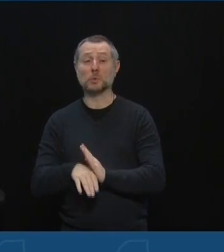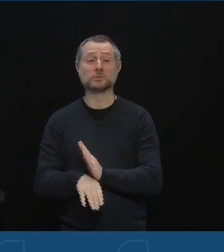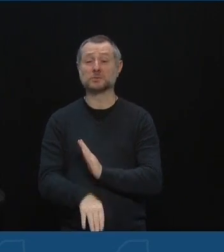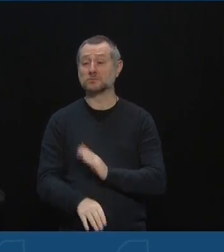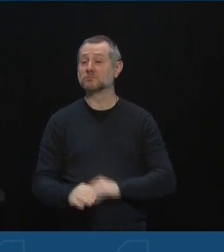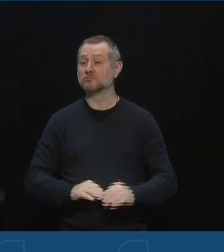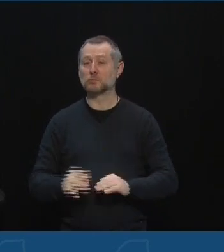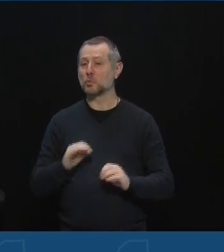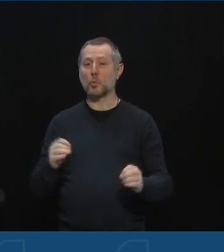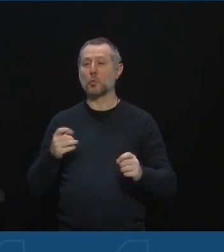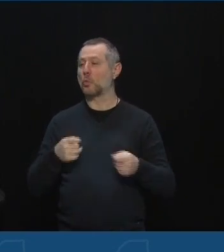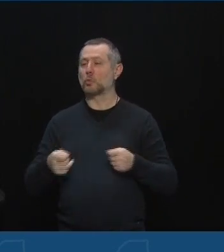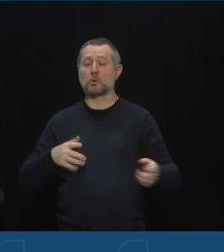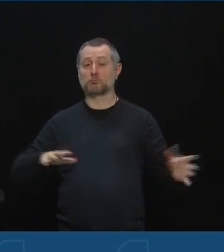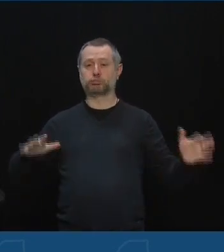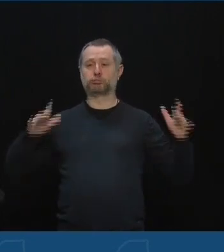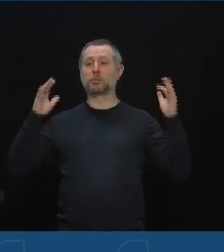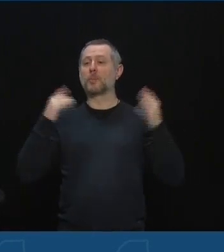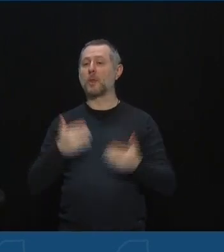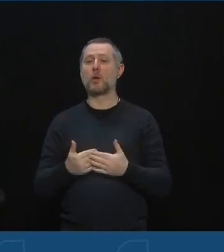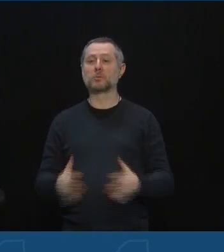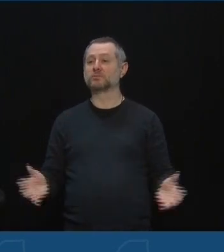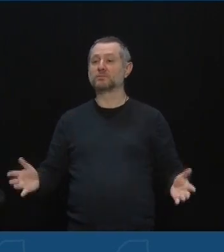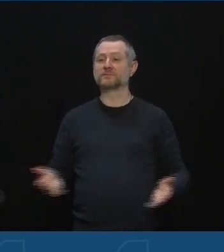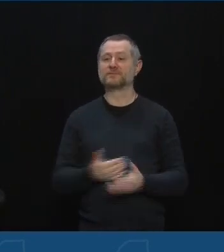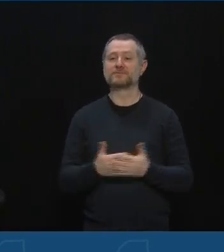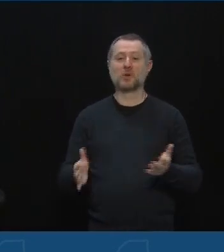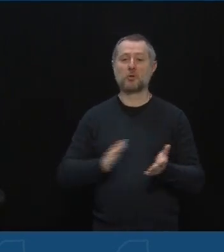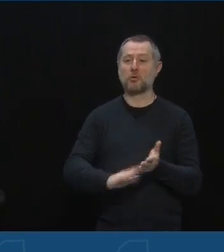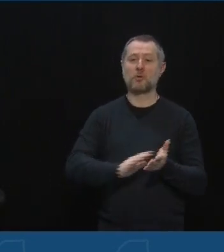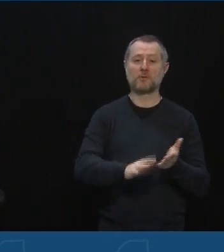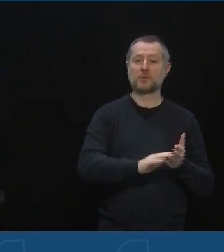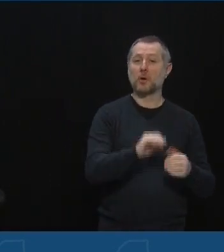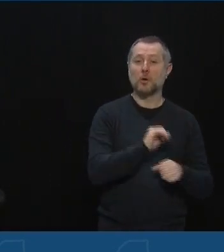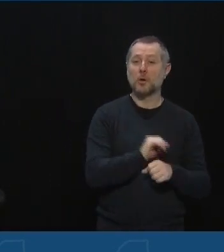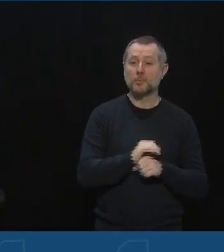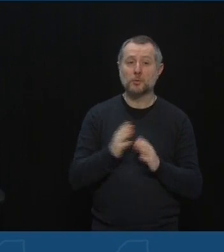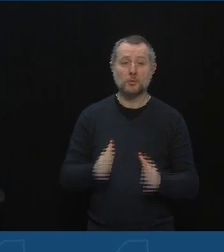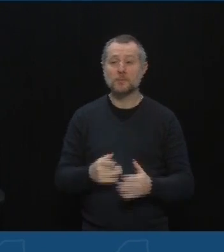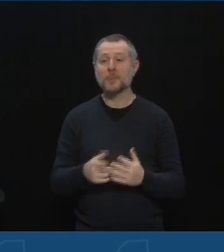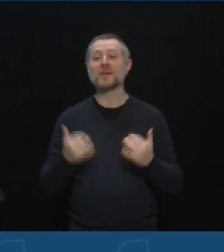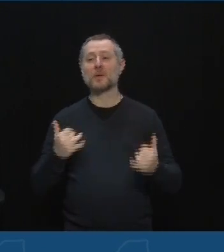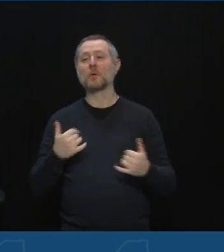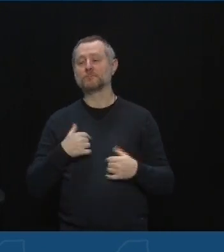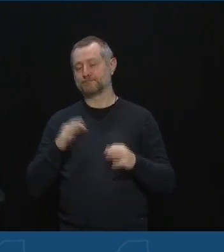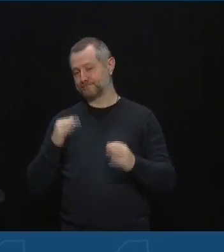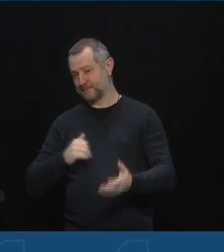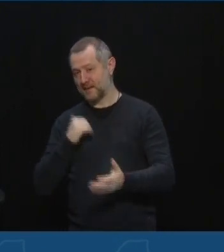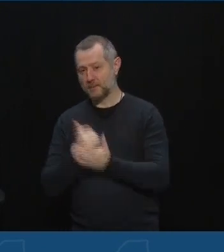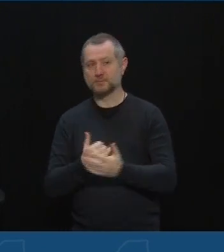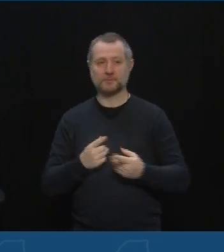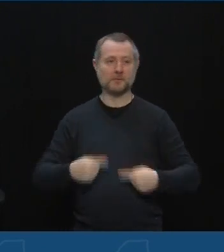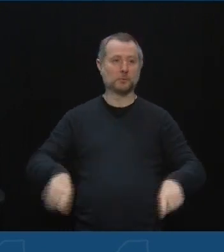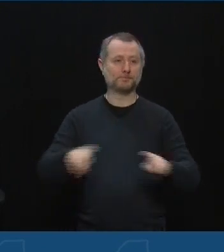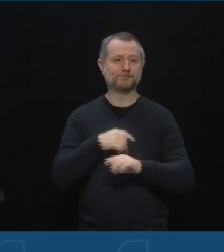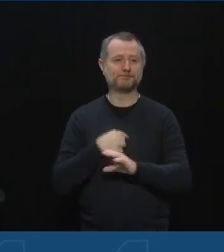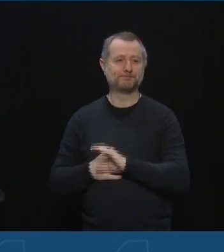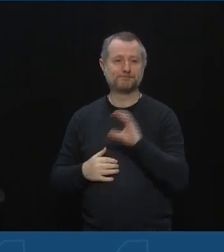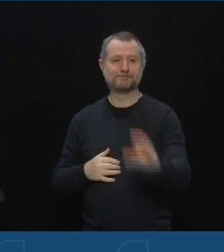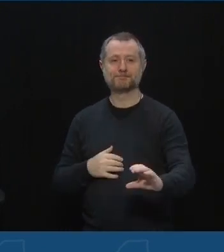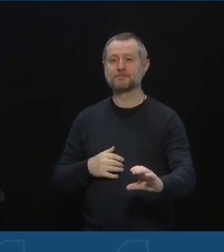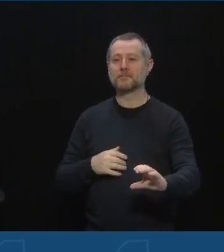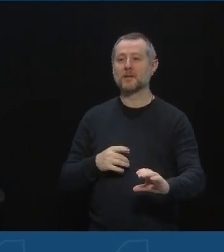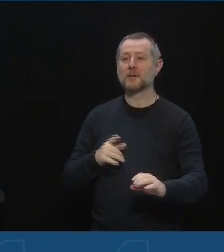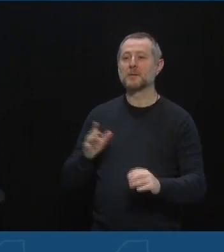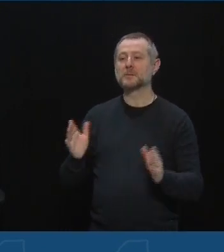control. Everything was shut down. You had to lay off your employees, and now we have to help them come back because it is our small businesses that